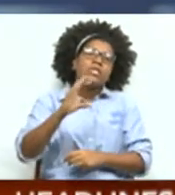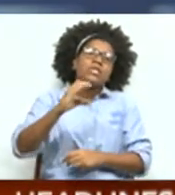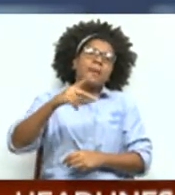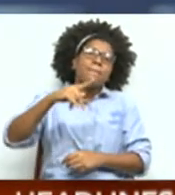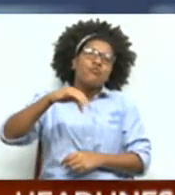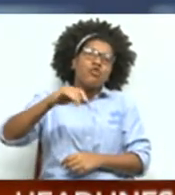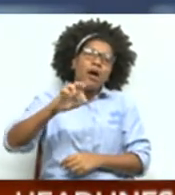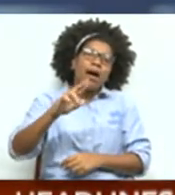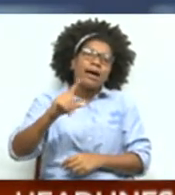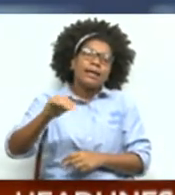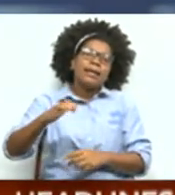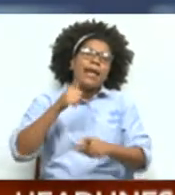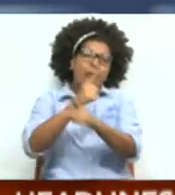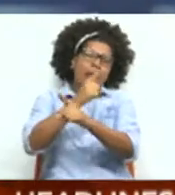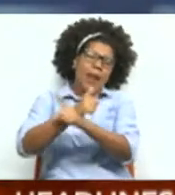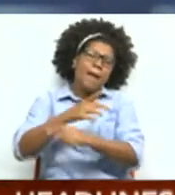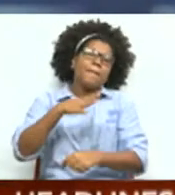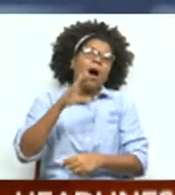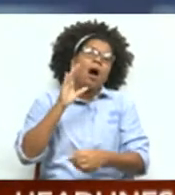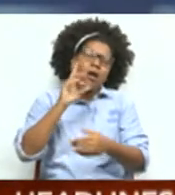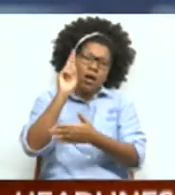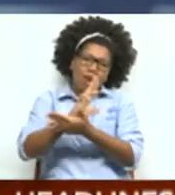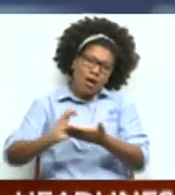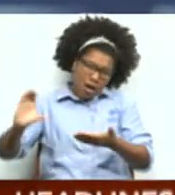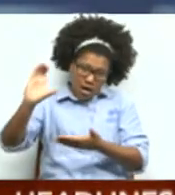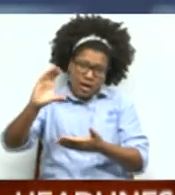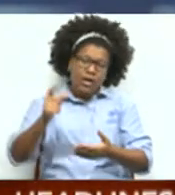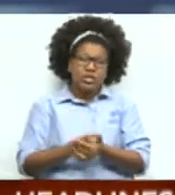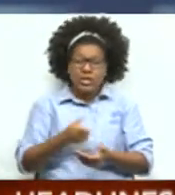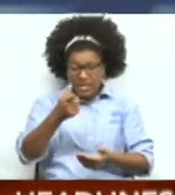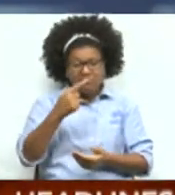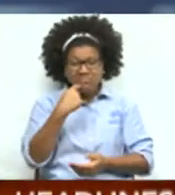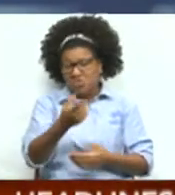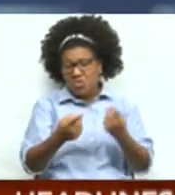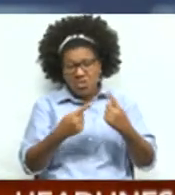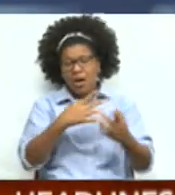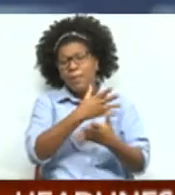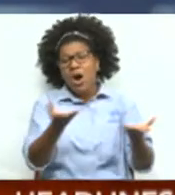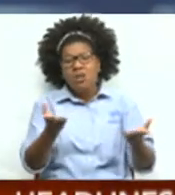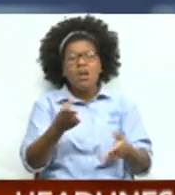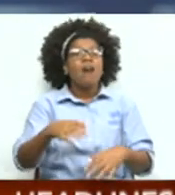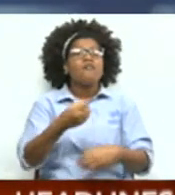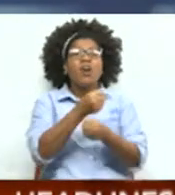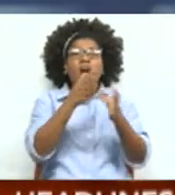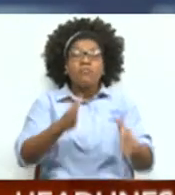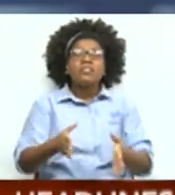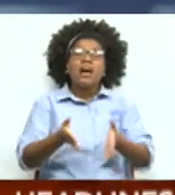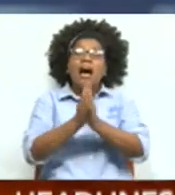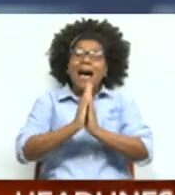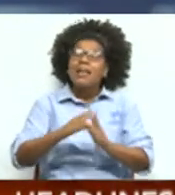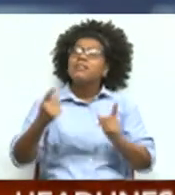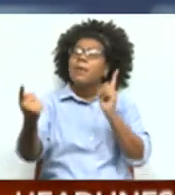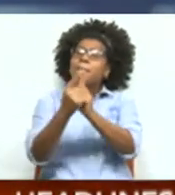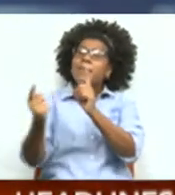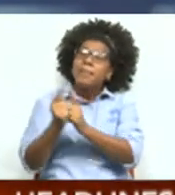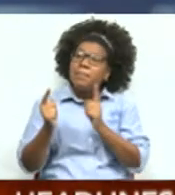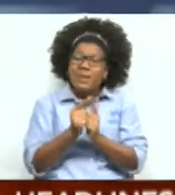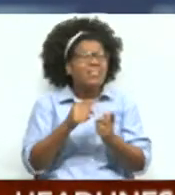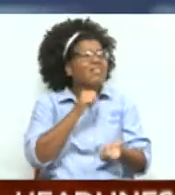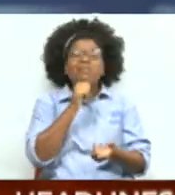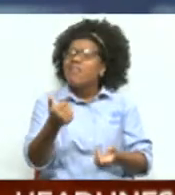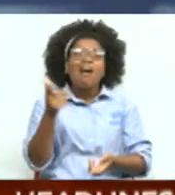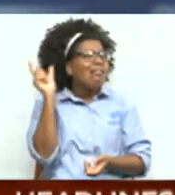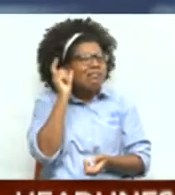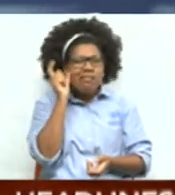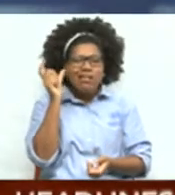Gordon raised the concern as every office his association has requested a meeting with has ignored them. He says this includes a request to